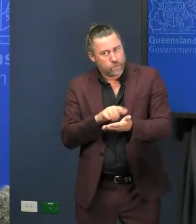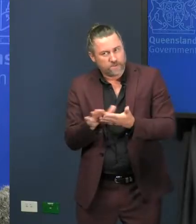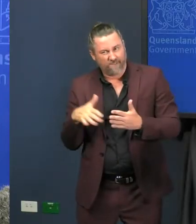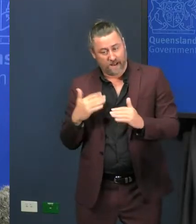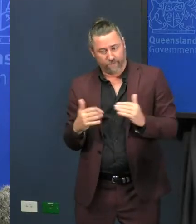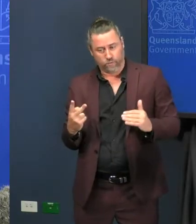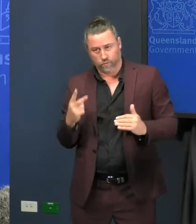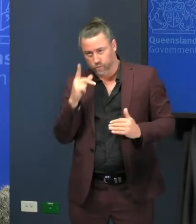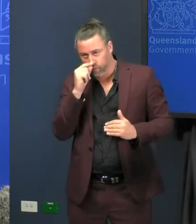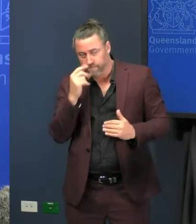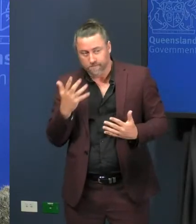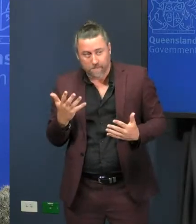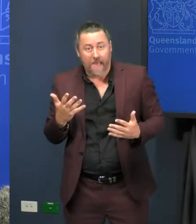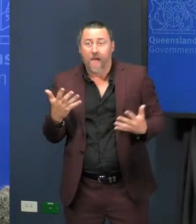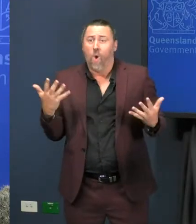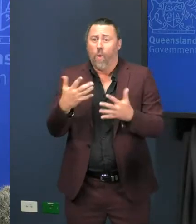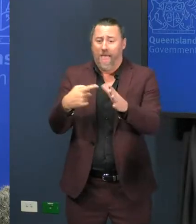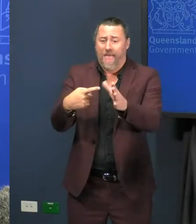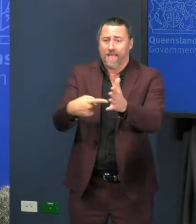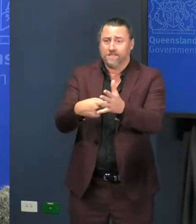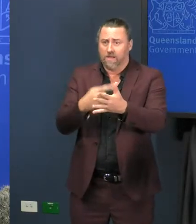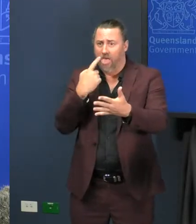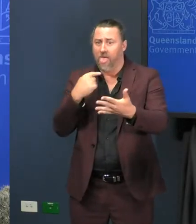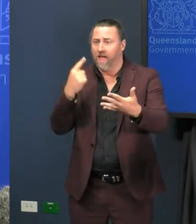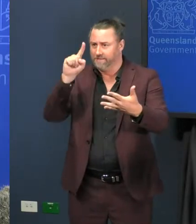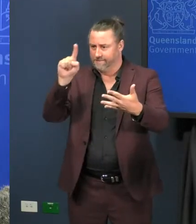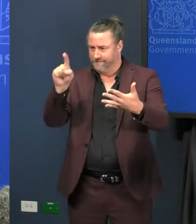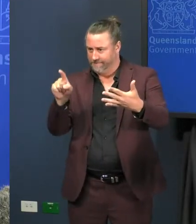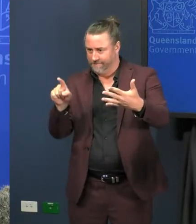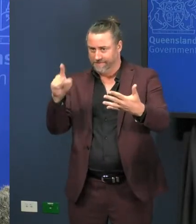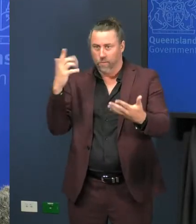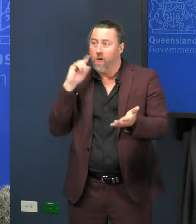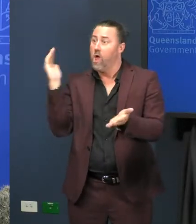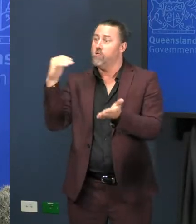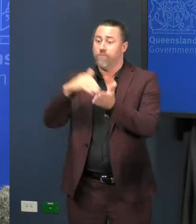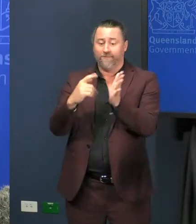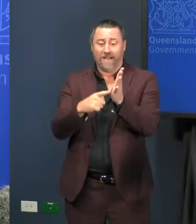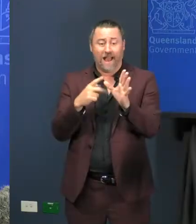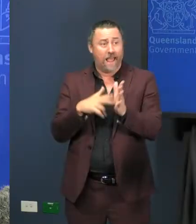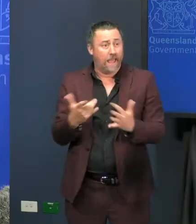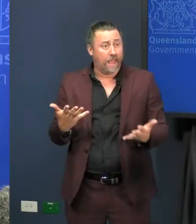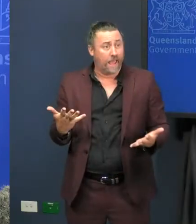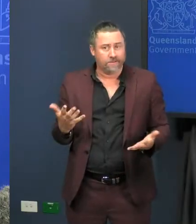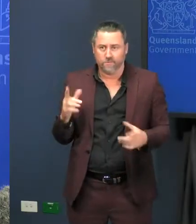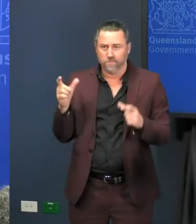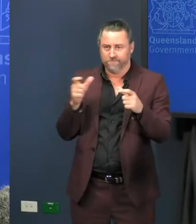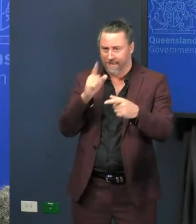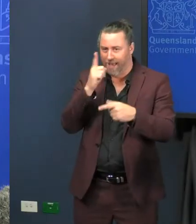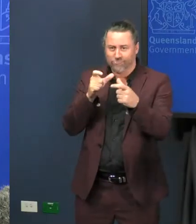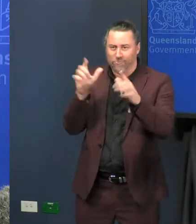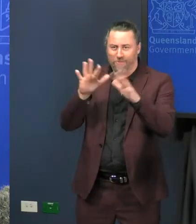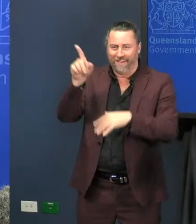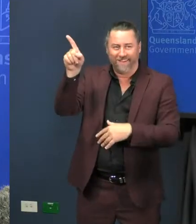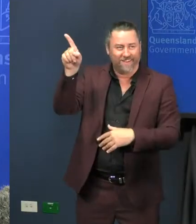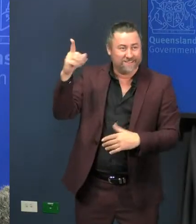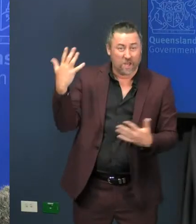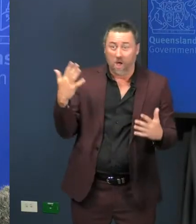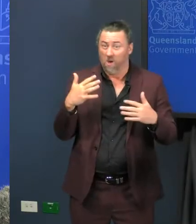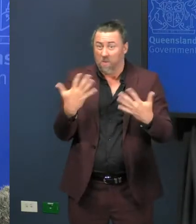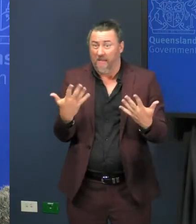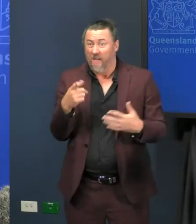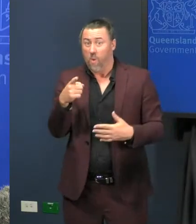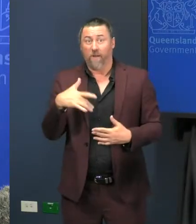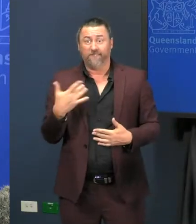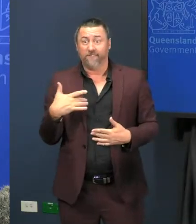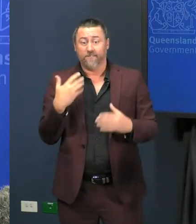not possible to predict the exact coastal crossing, and people, as I said, from Bundaberg right down to the Gold Coast need to be